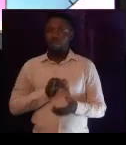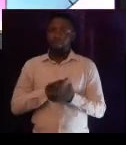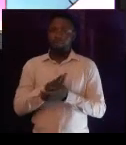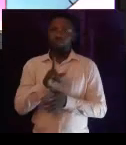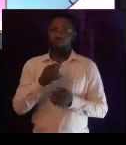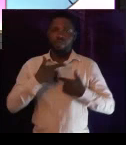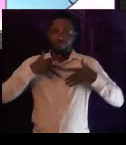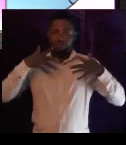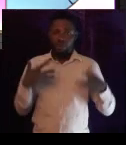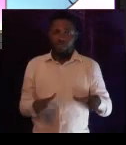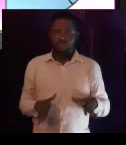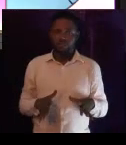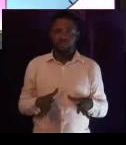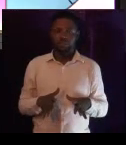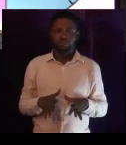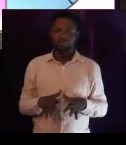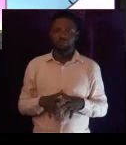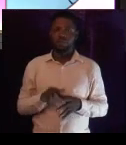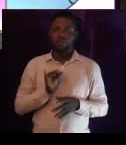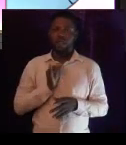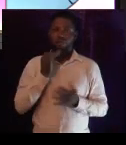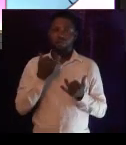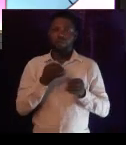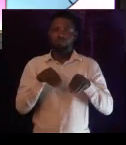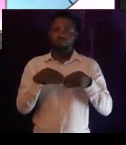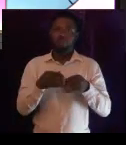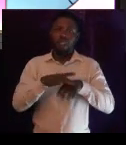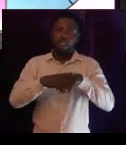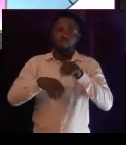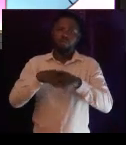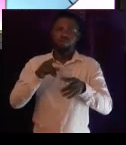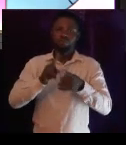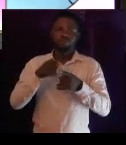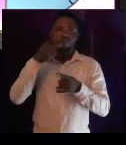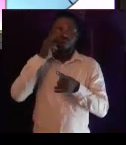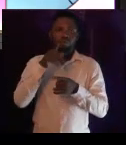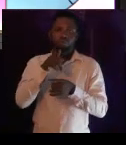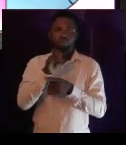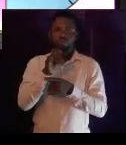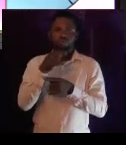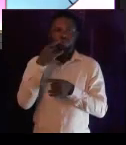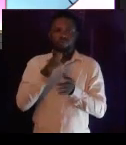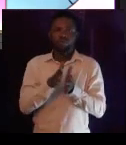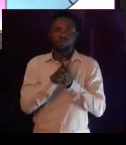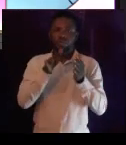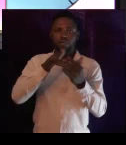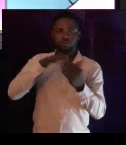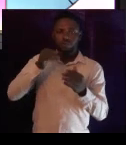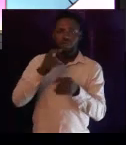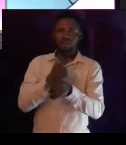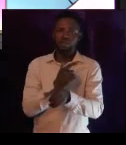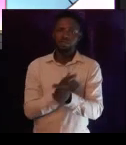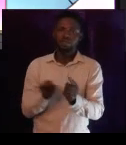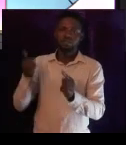I believe you are done copying your assignments now. I will now hand you over to Uncle Popo for the general studies